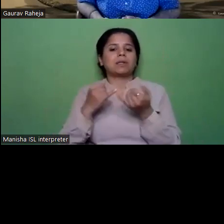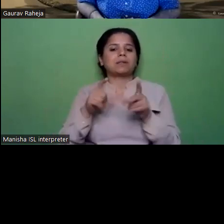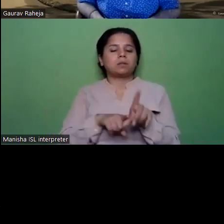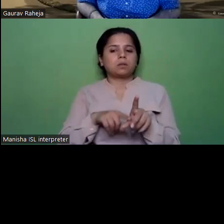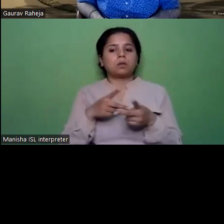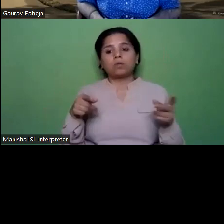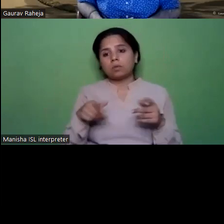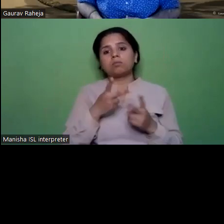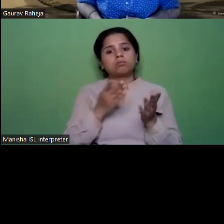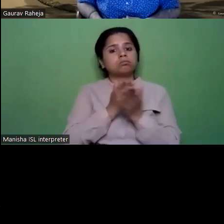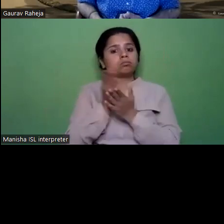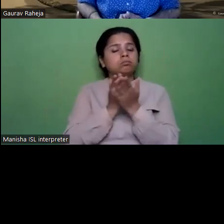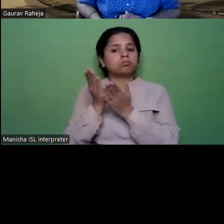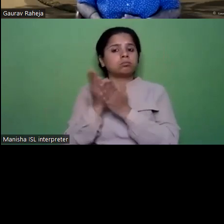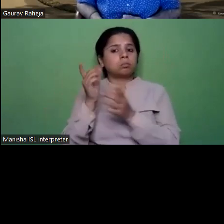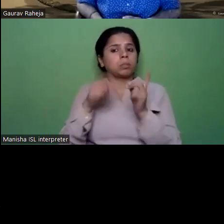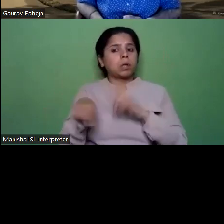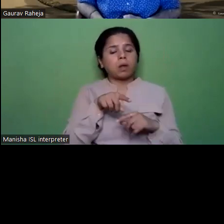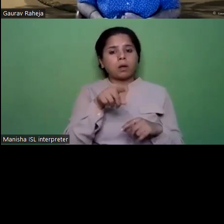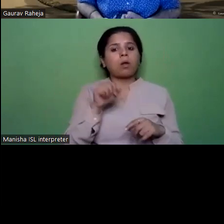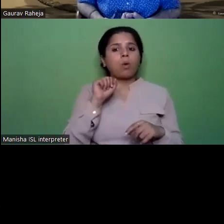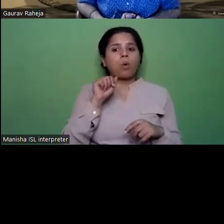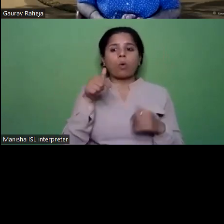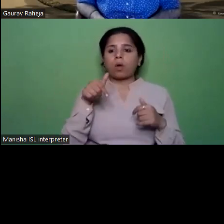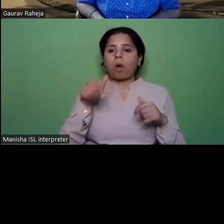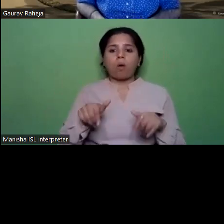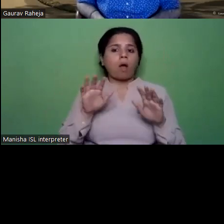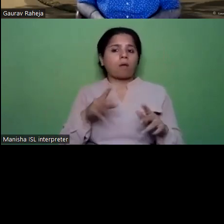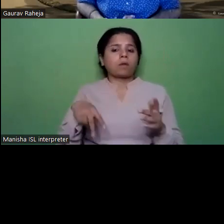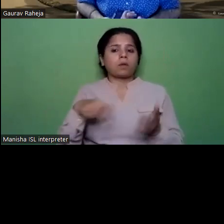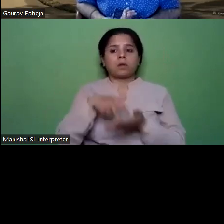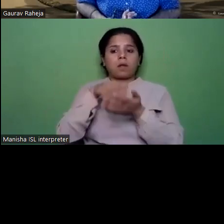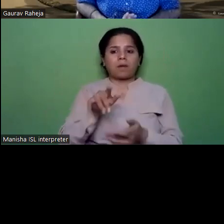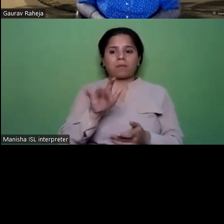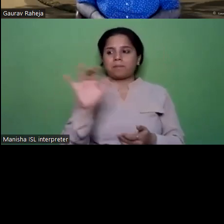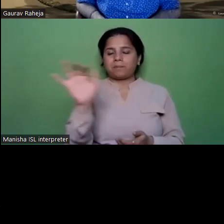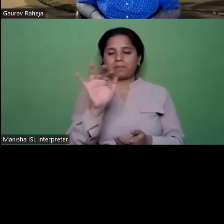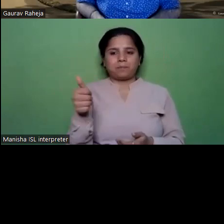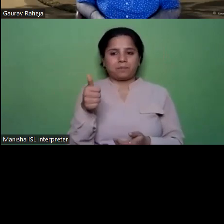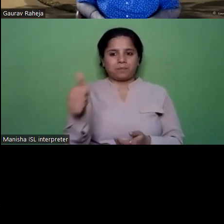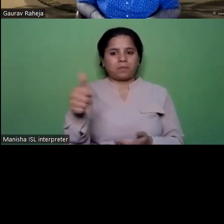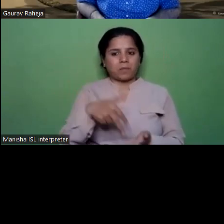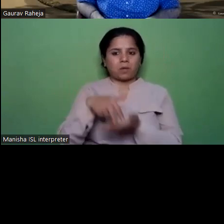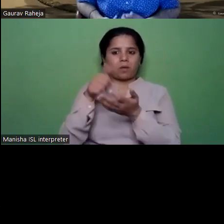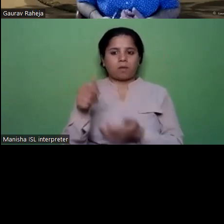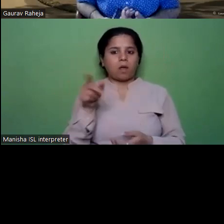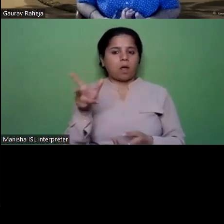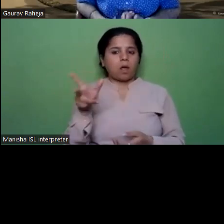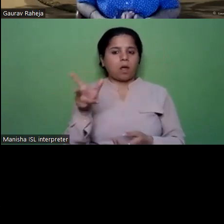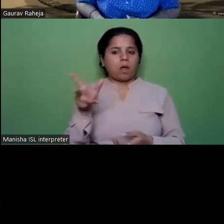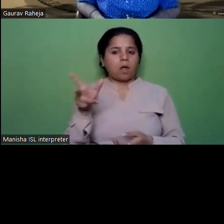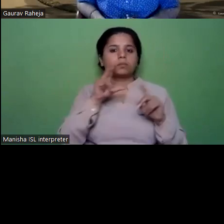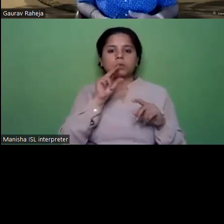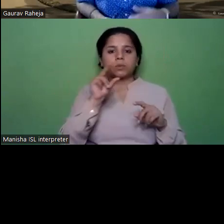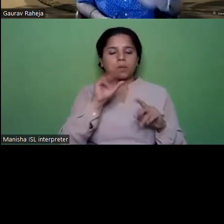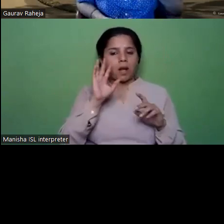in a diverse way. And therefore, you have lifts today which have braille buttons. lifts which can have audio announcements,